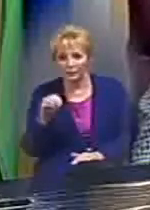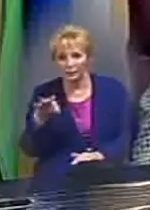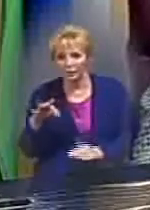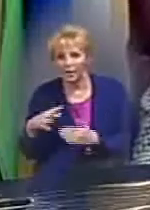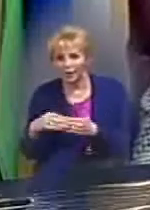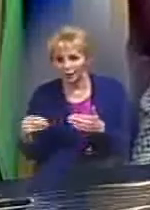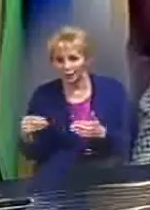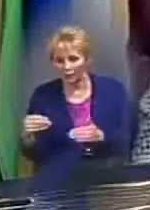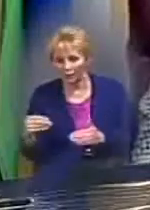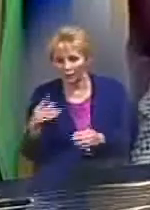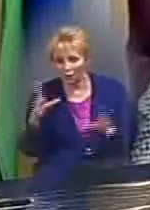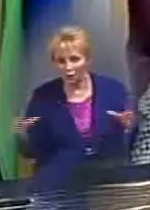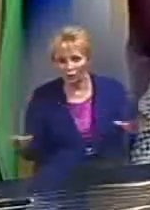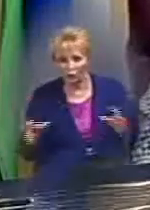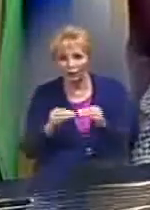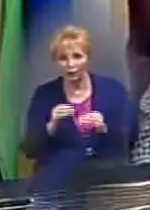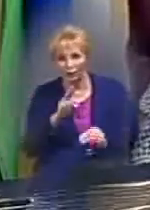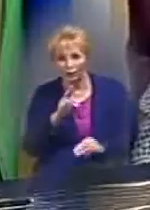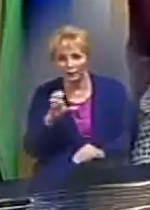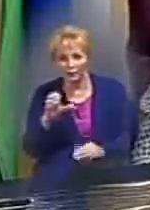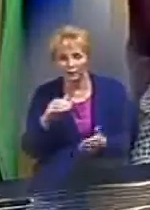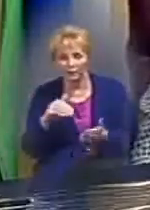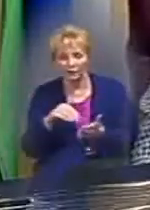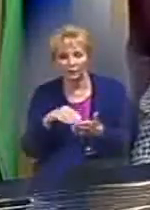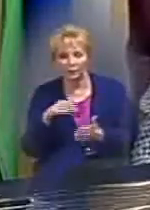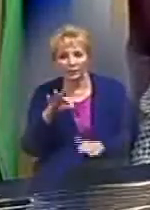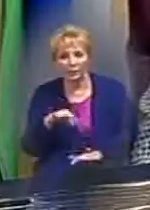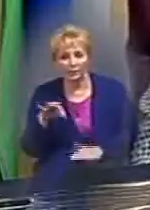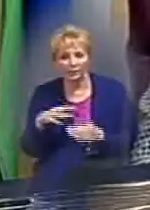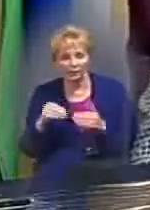$76,609, for a total of